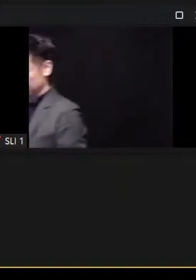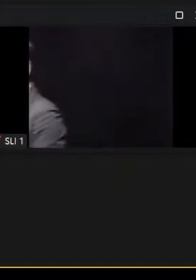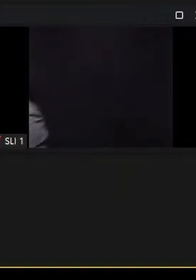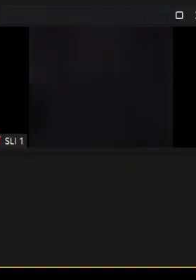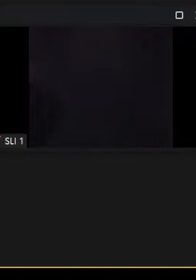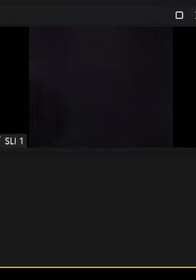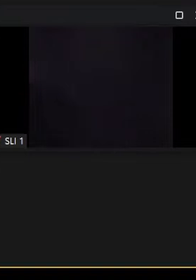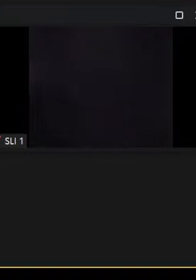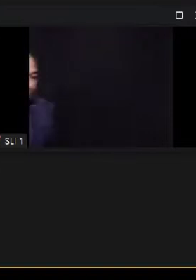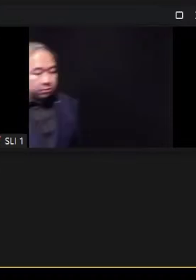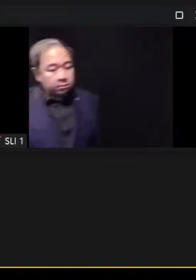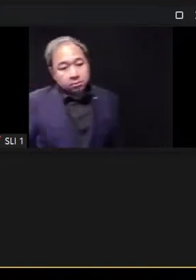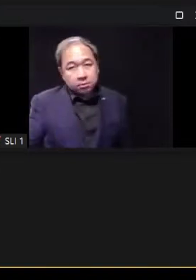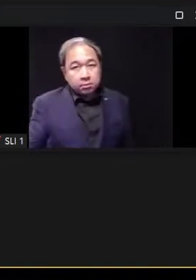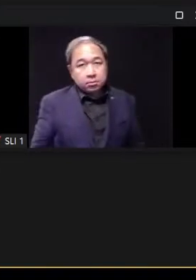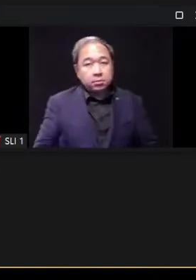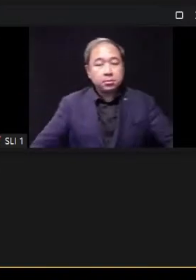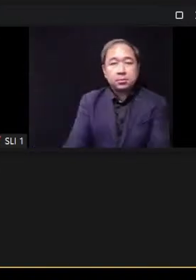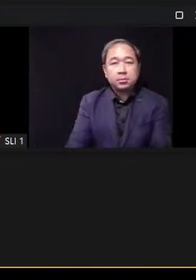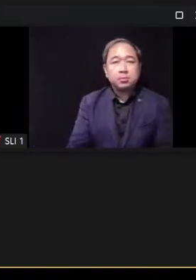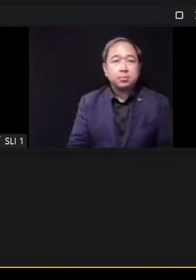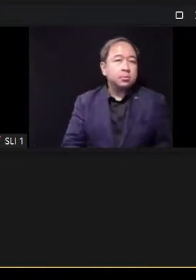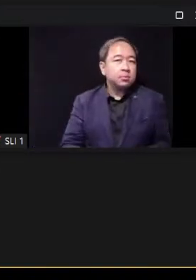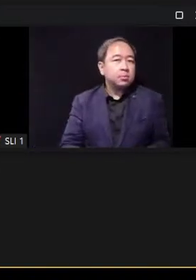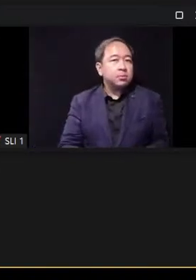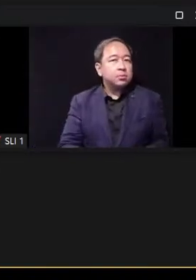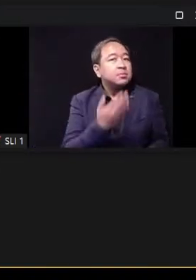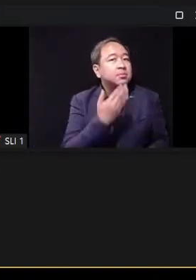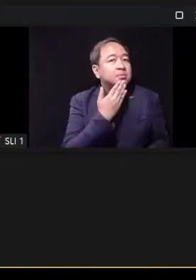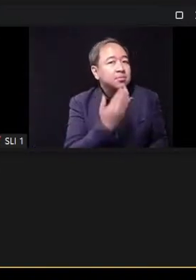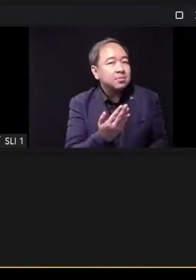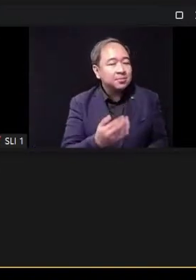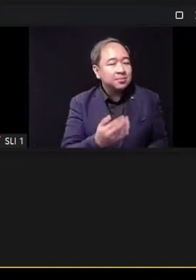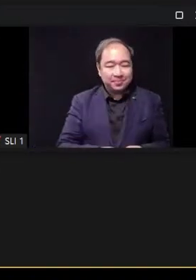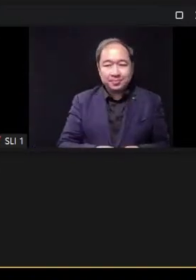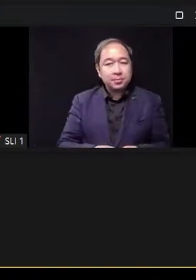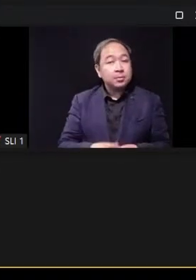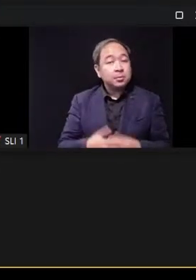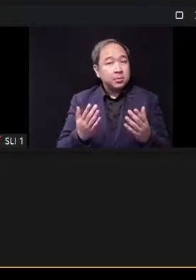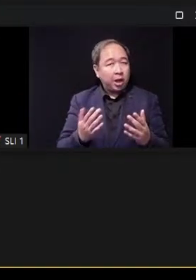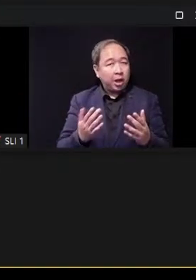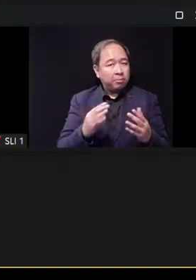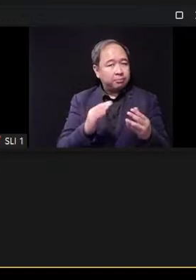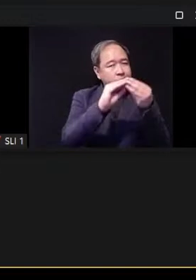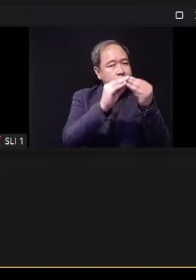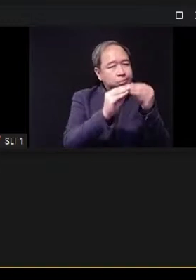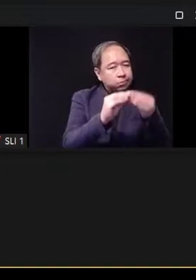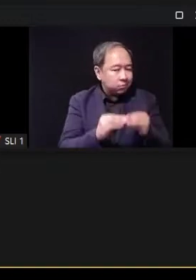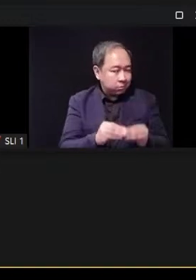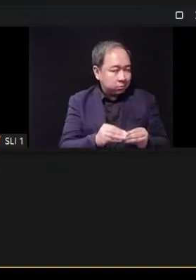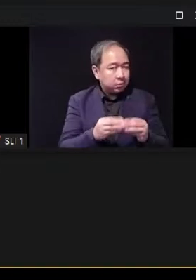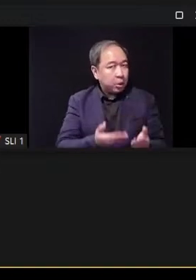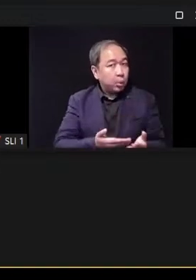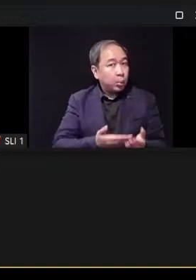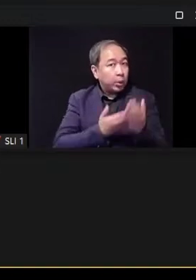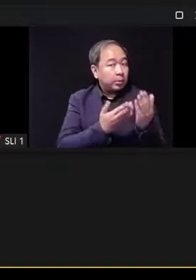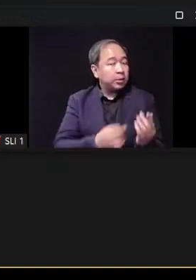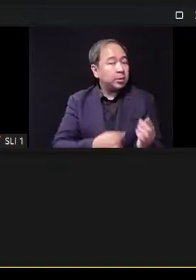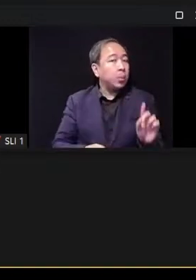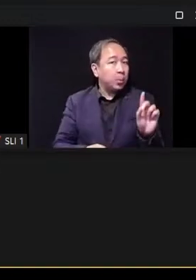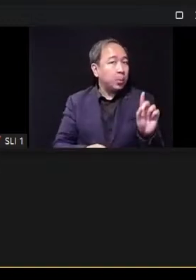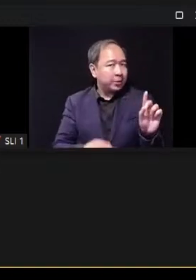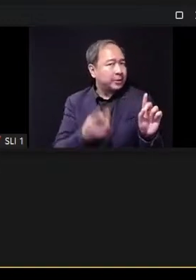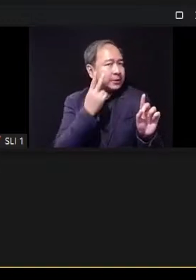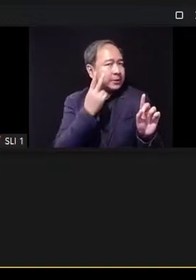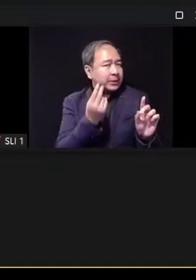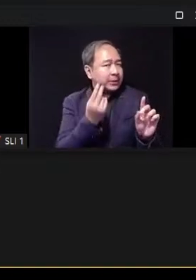Thank you, Madam Chair. Given that we're still fixing recommendation 1, I would prefer to see how that lands,